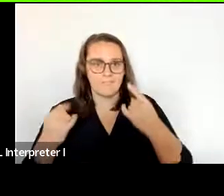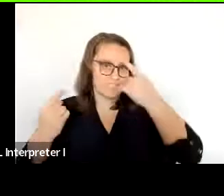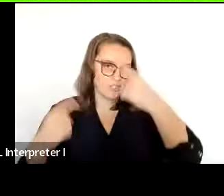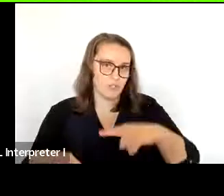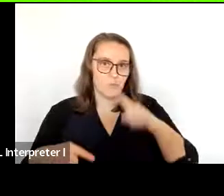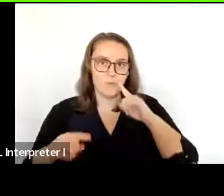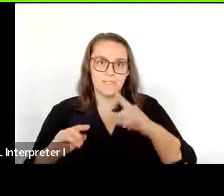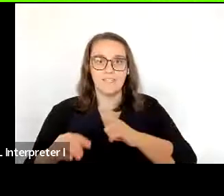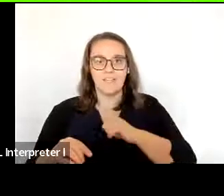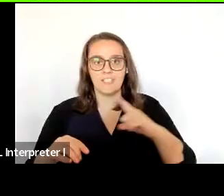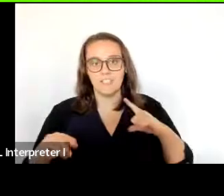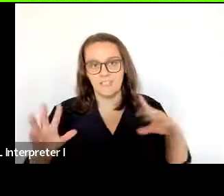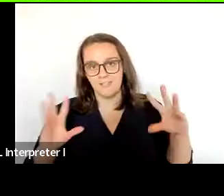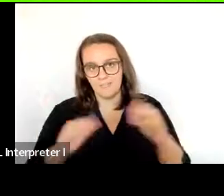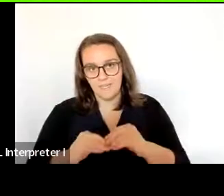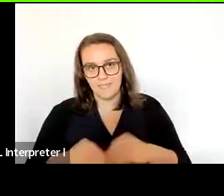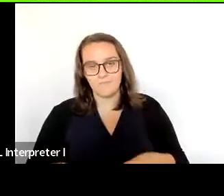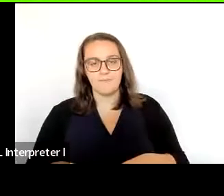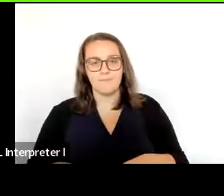additional legislative meeting.